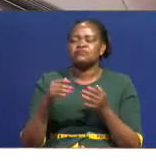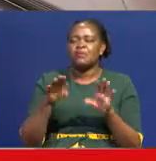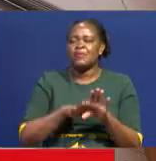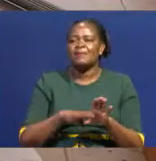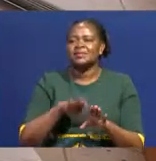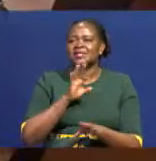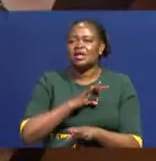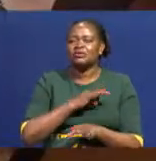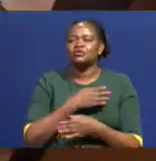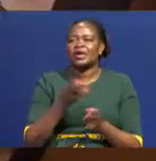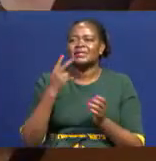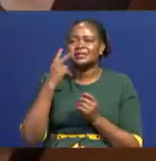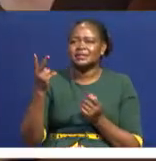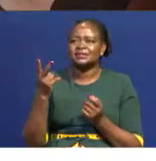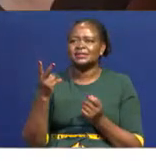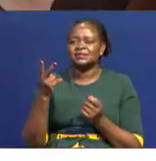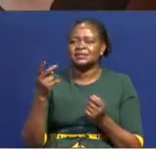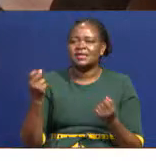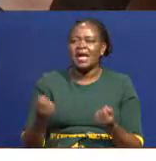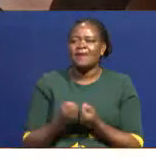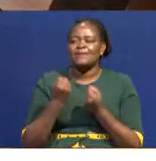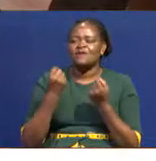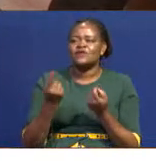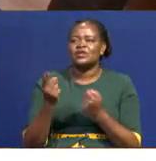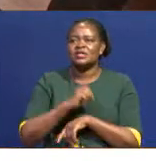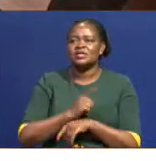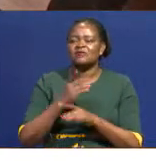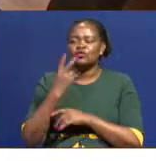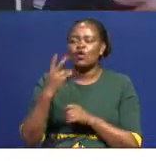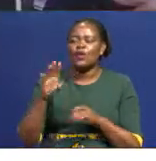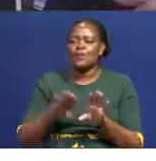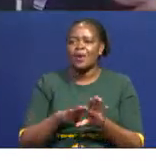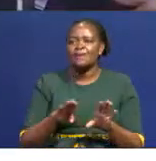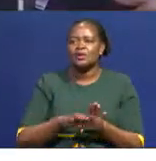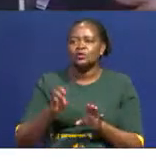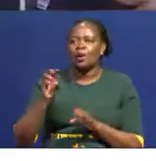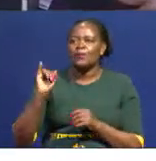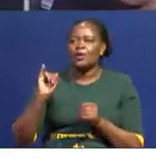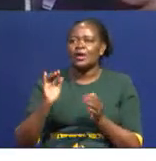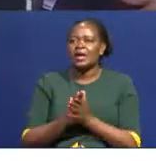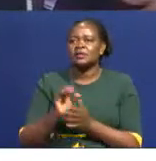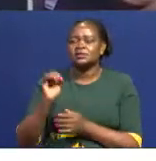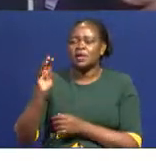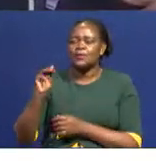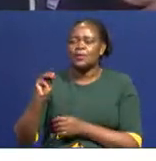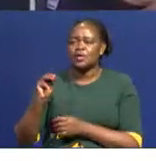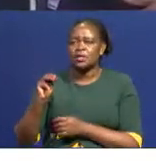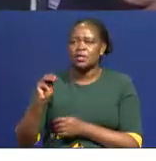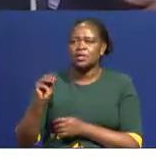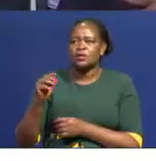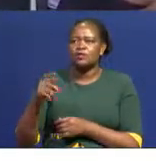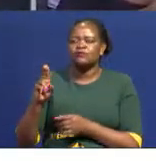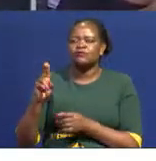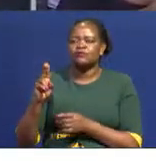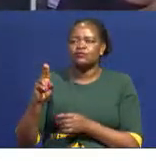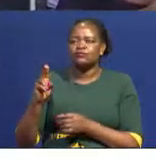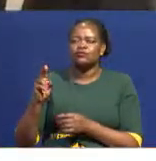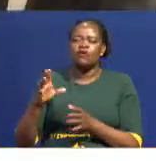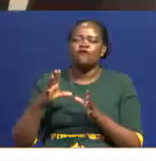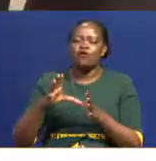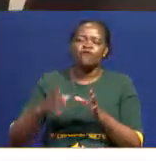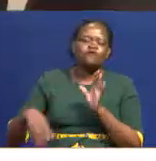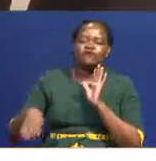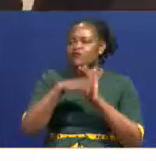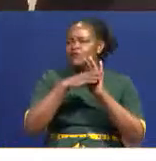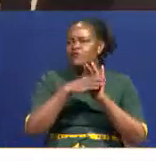see on your screen those images. These comes days after two members, Wamboi Mwangi and Simon Wamwea, were forcefully ejected from the